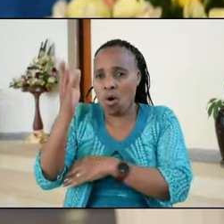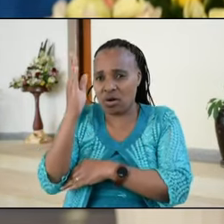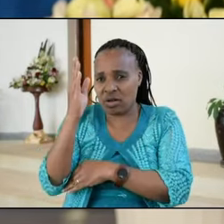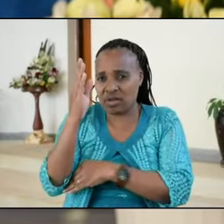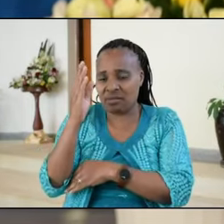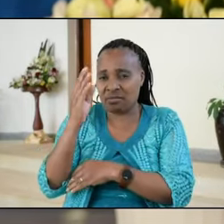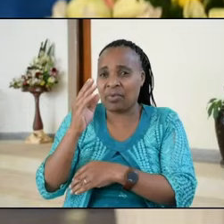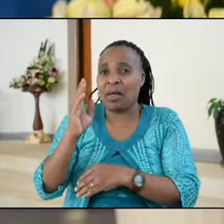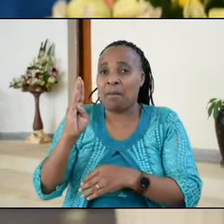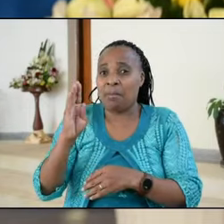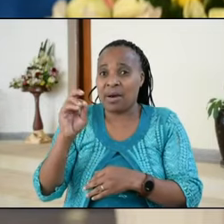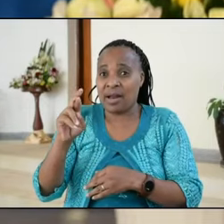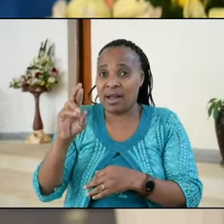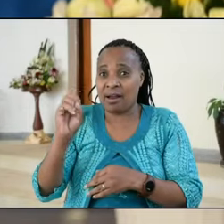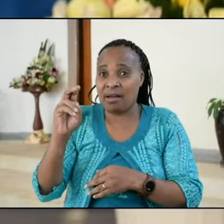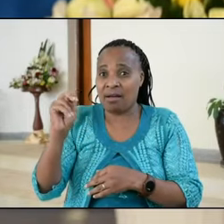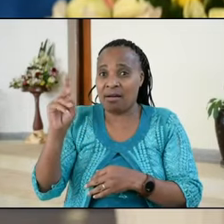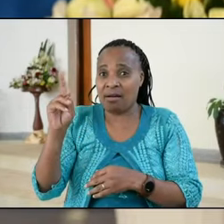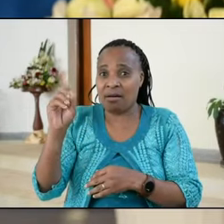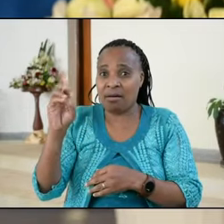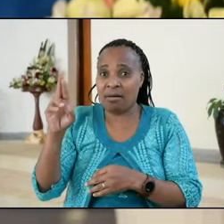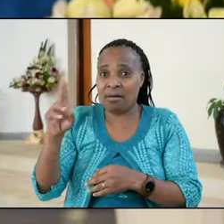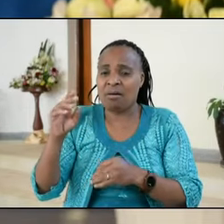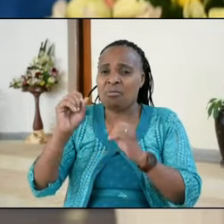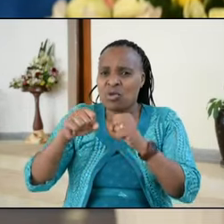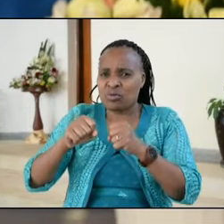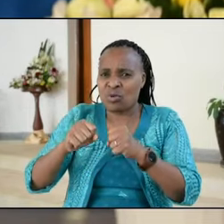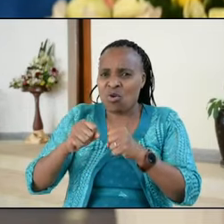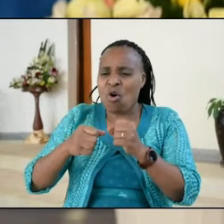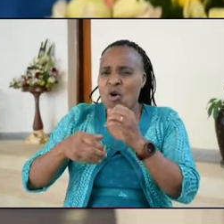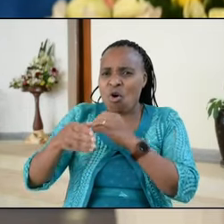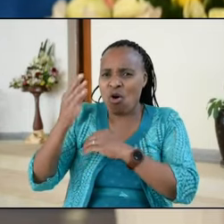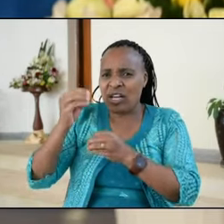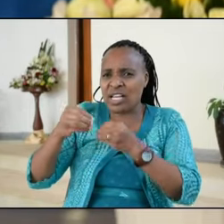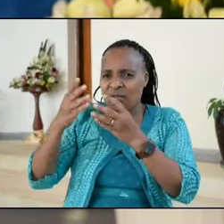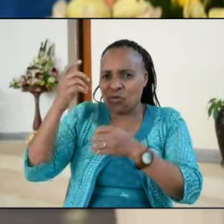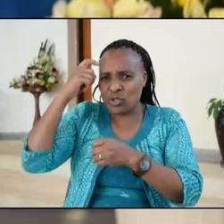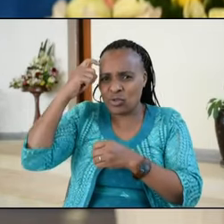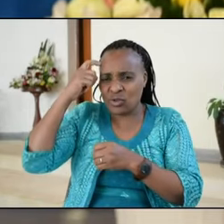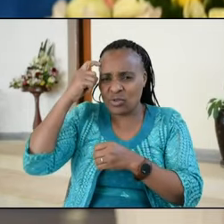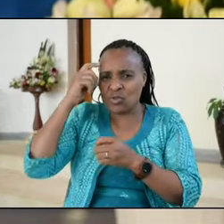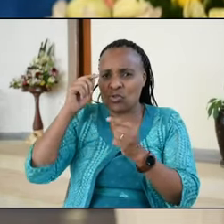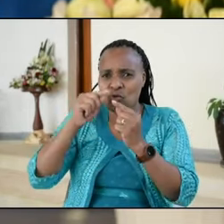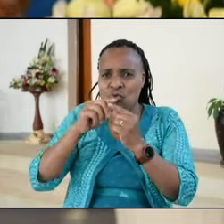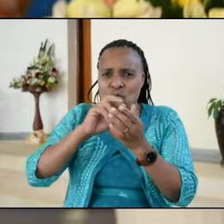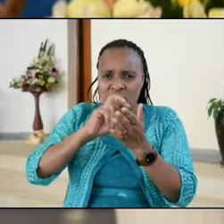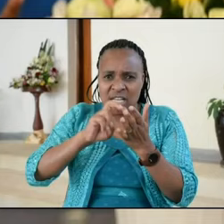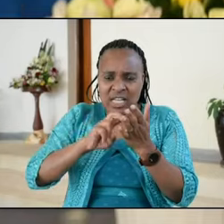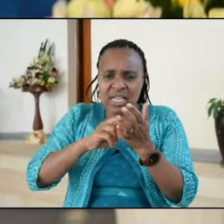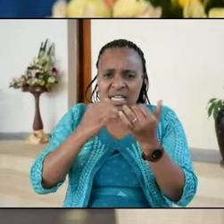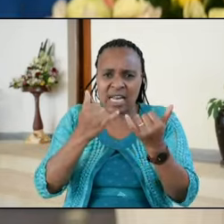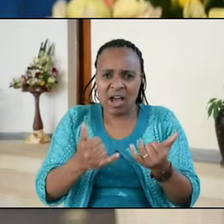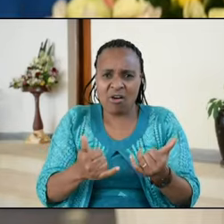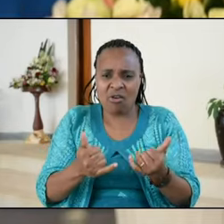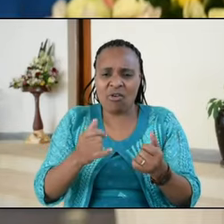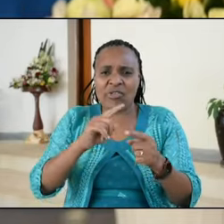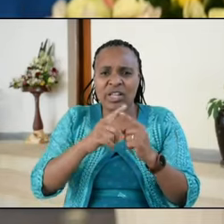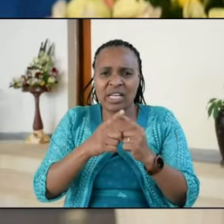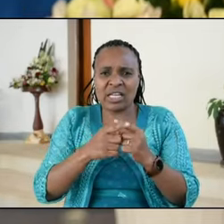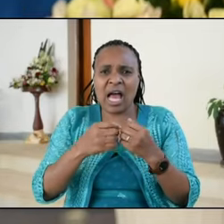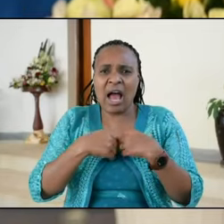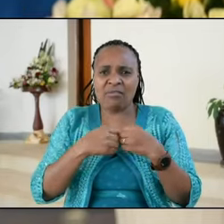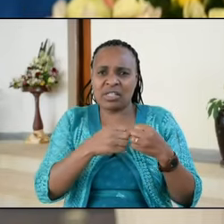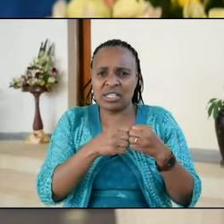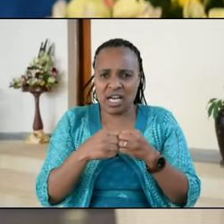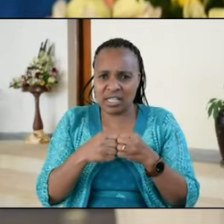have wisdom now, that you're reading about now, and you are challenged. So